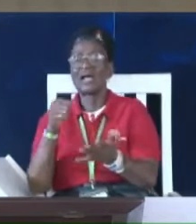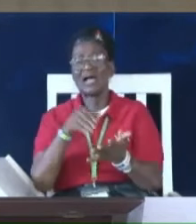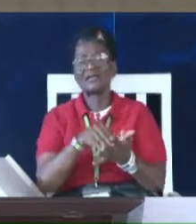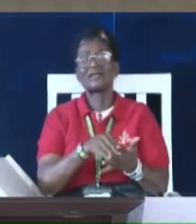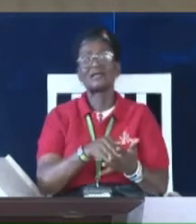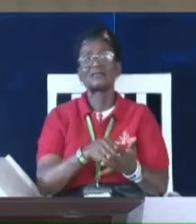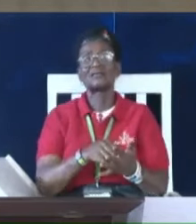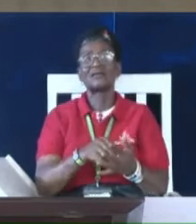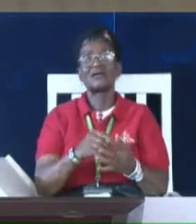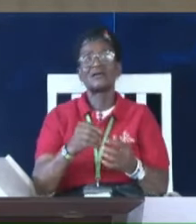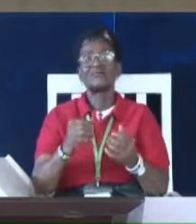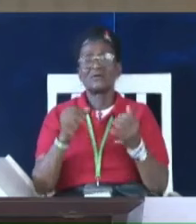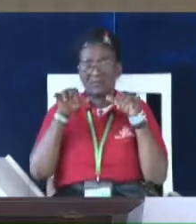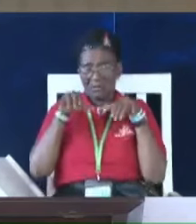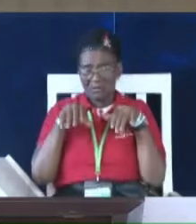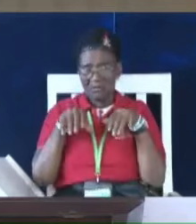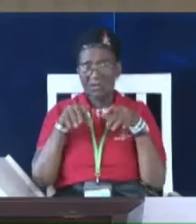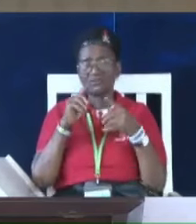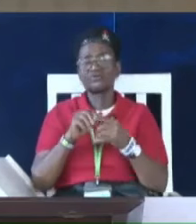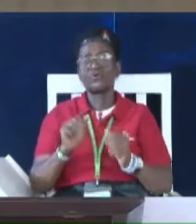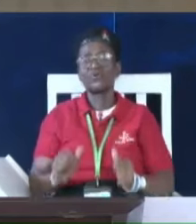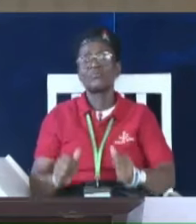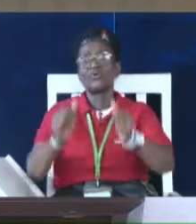From stagnation to promotion.